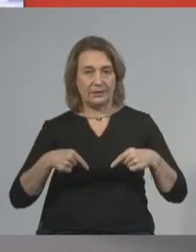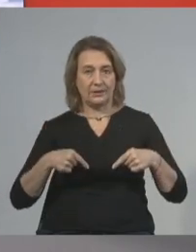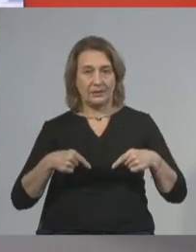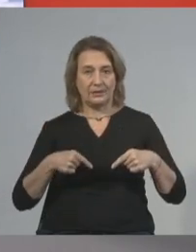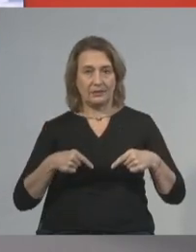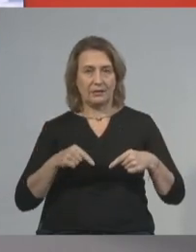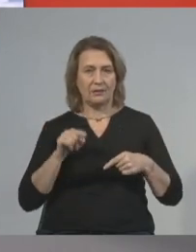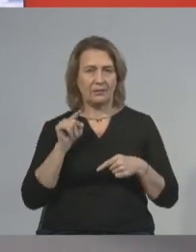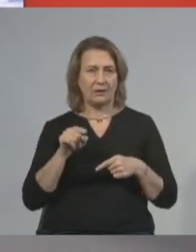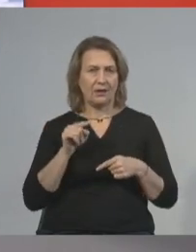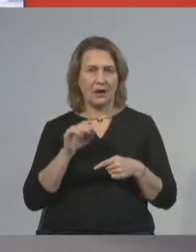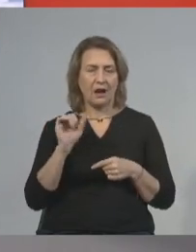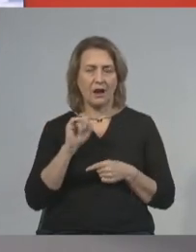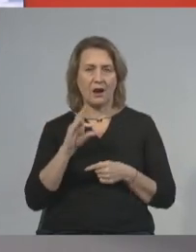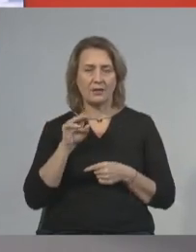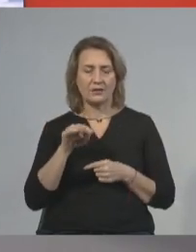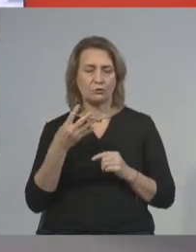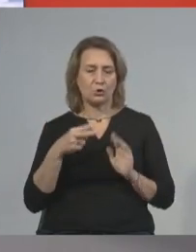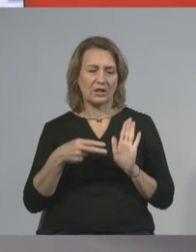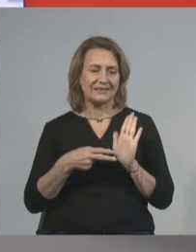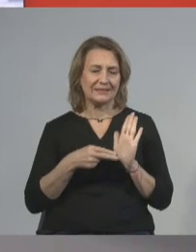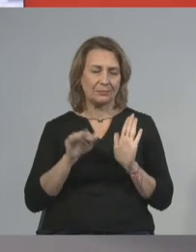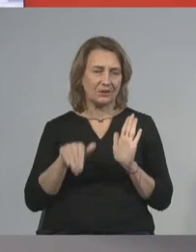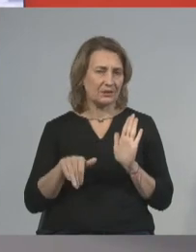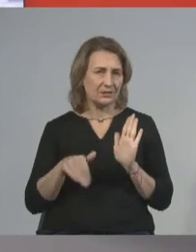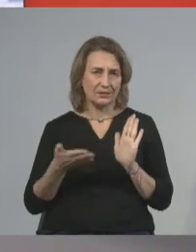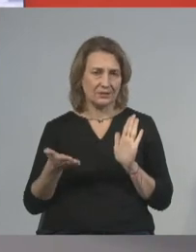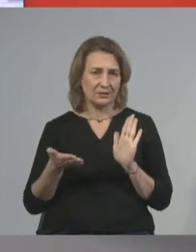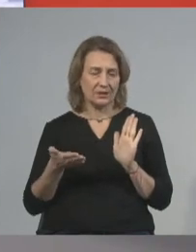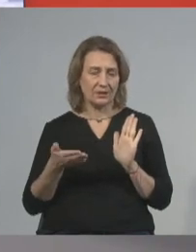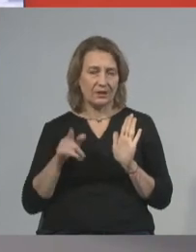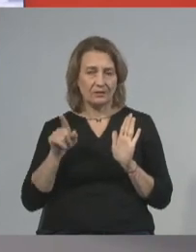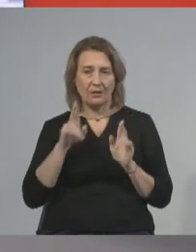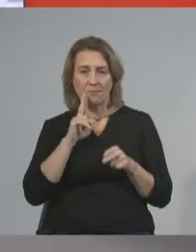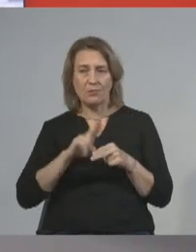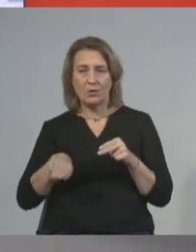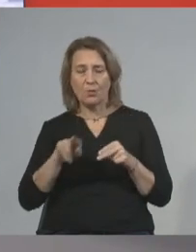see a sharp decrease in the number of followers